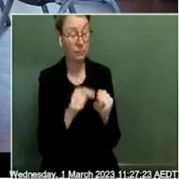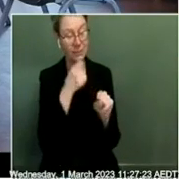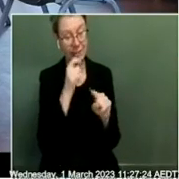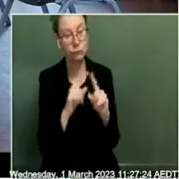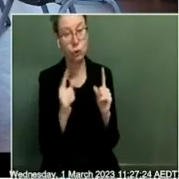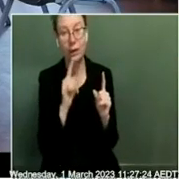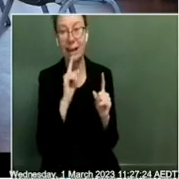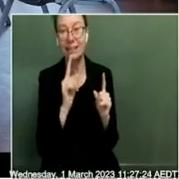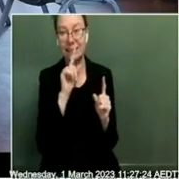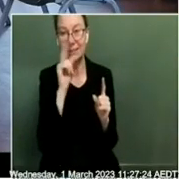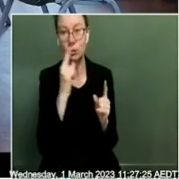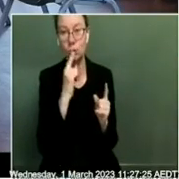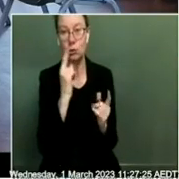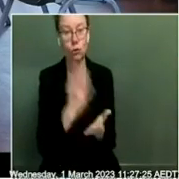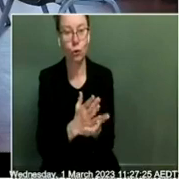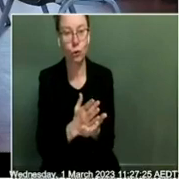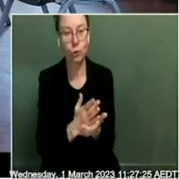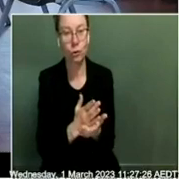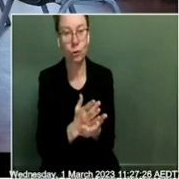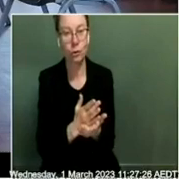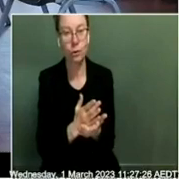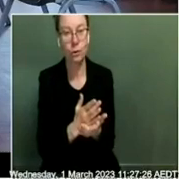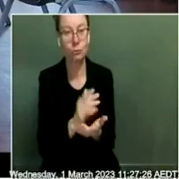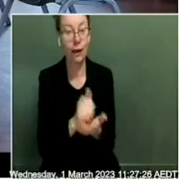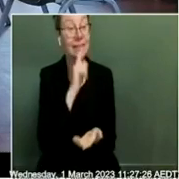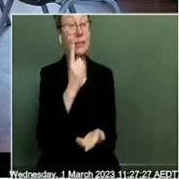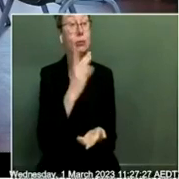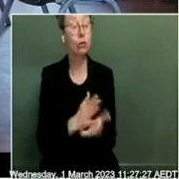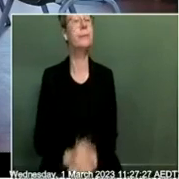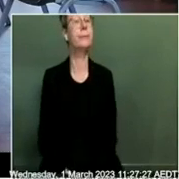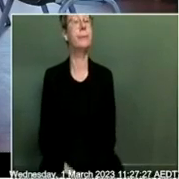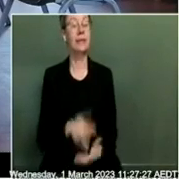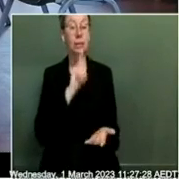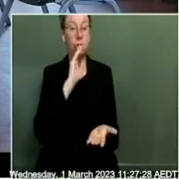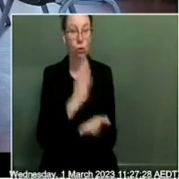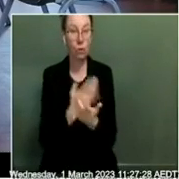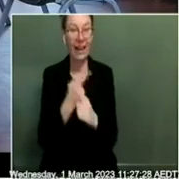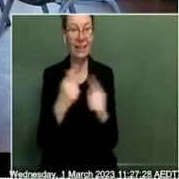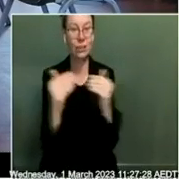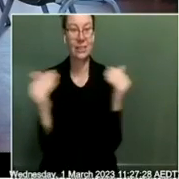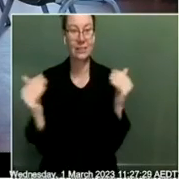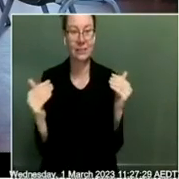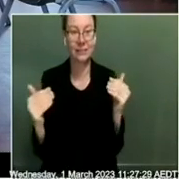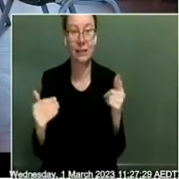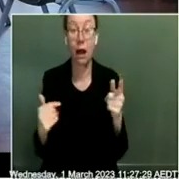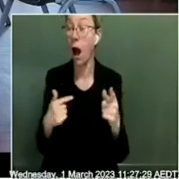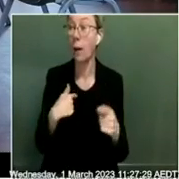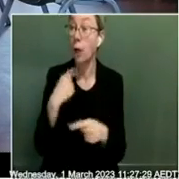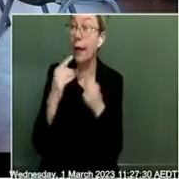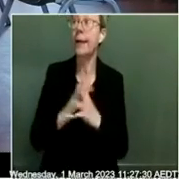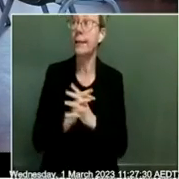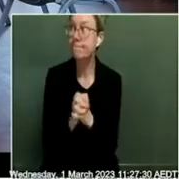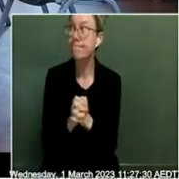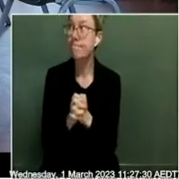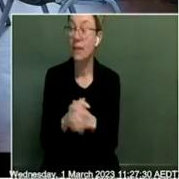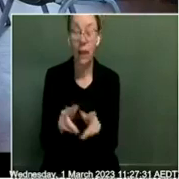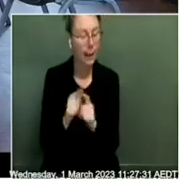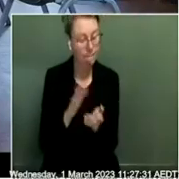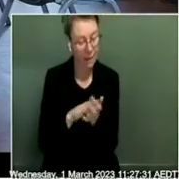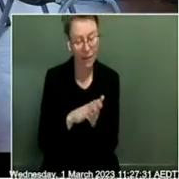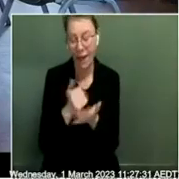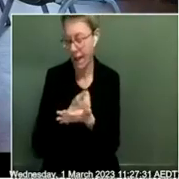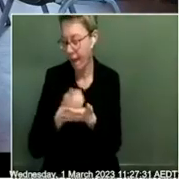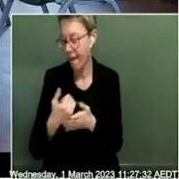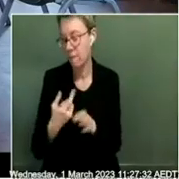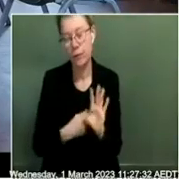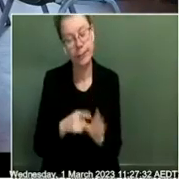right? You need justice. Yes. I'm just not sitting here. No, I agree. Mum did year after year, year after year, year after year, until I'm a really